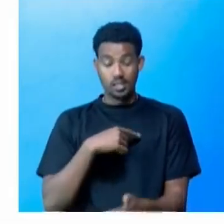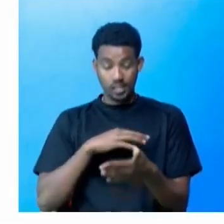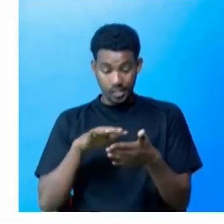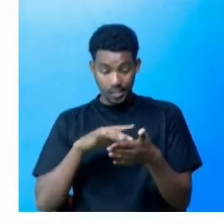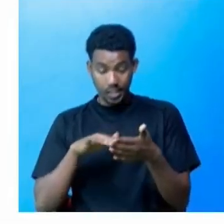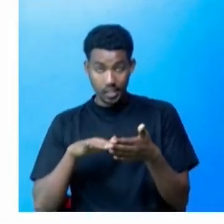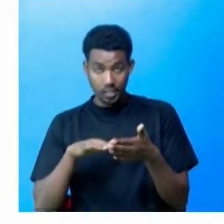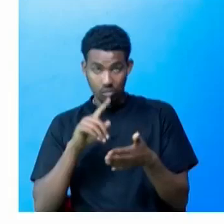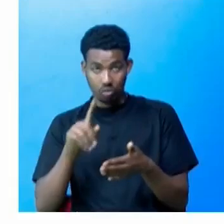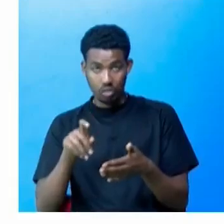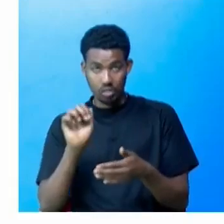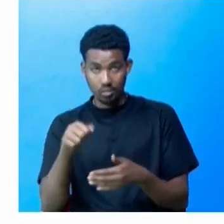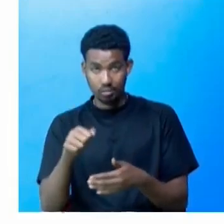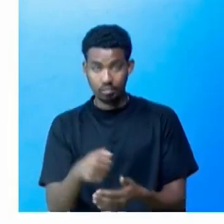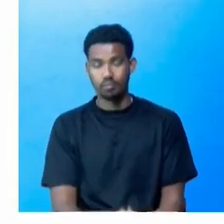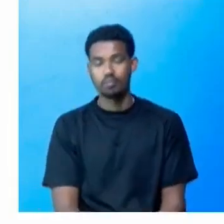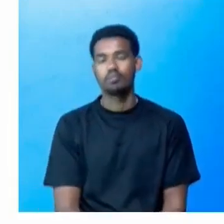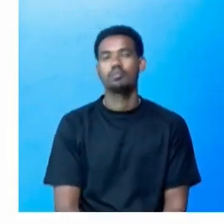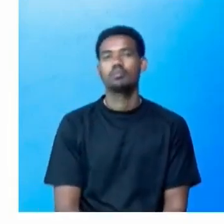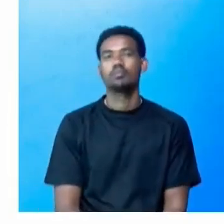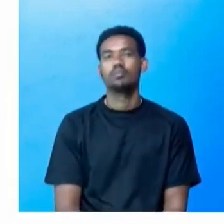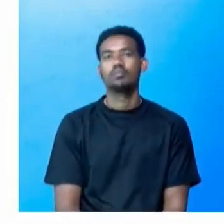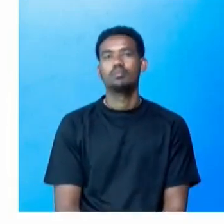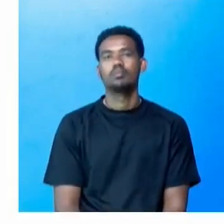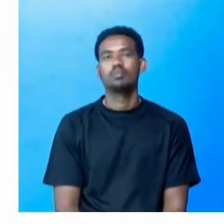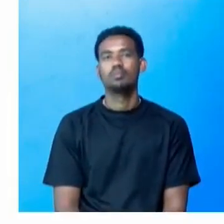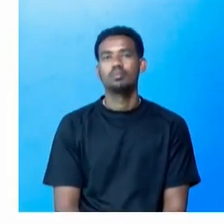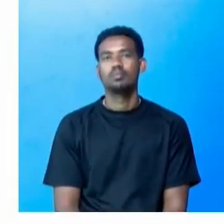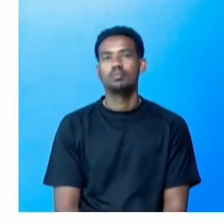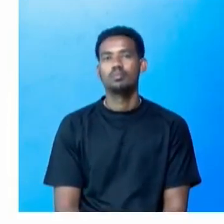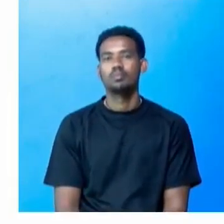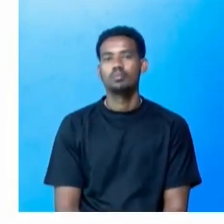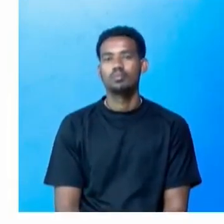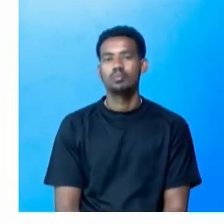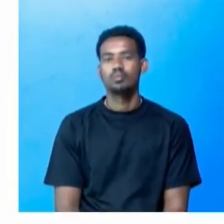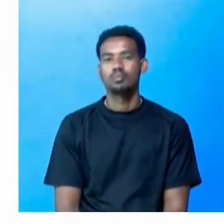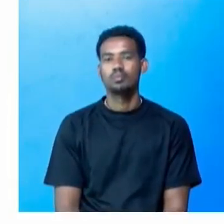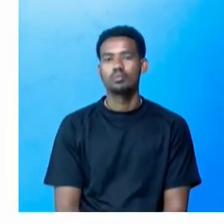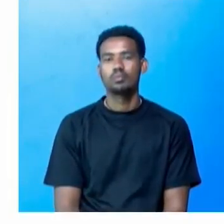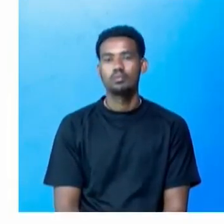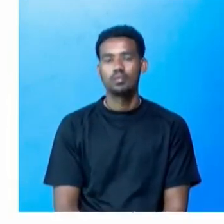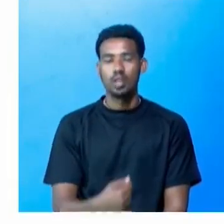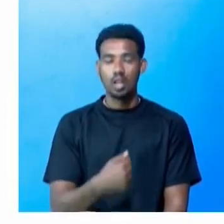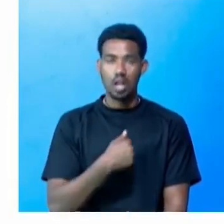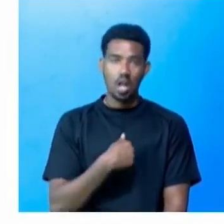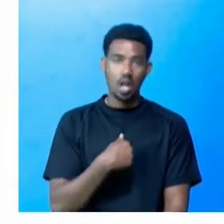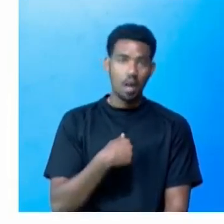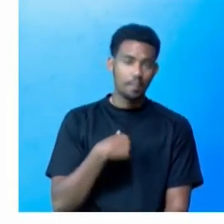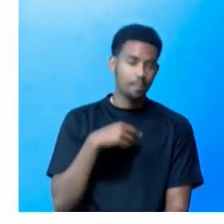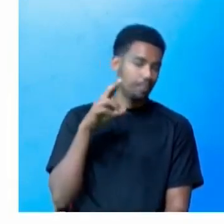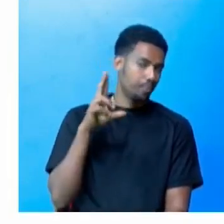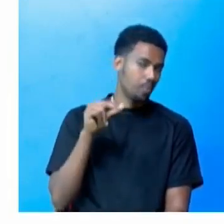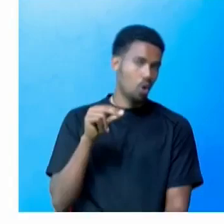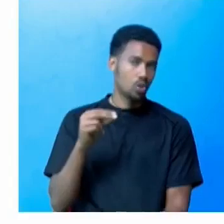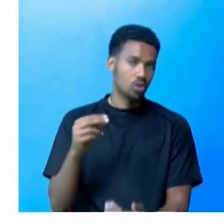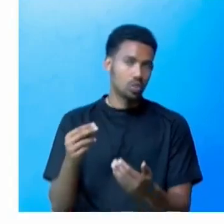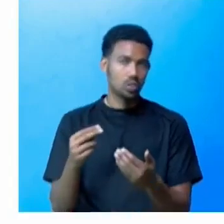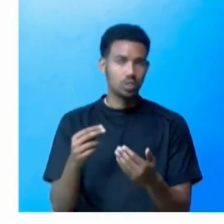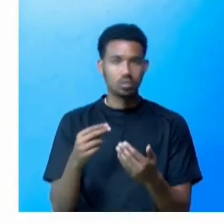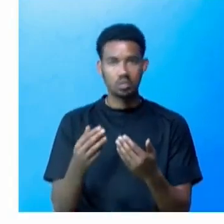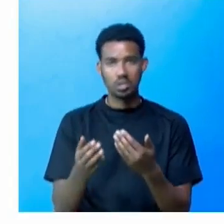And we can use the next one easily, feeling. So when we come to